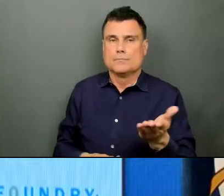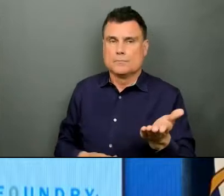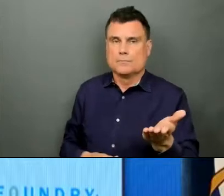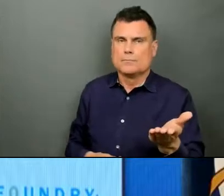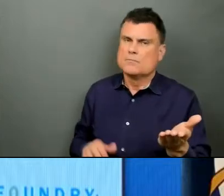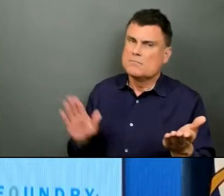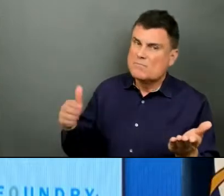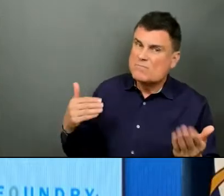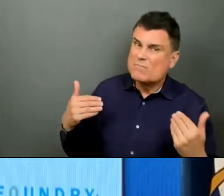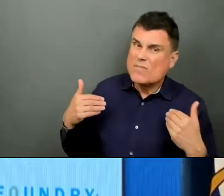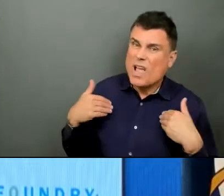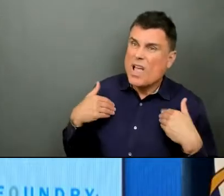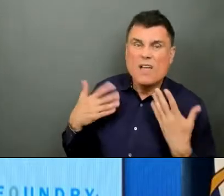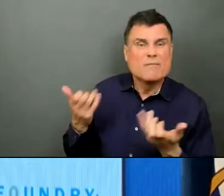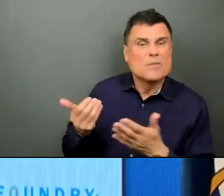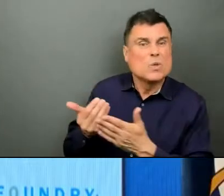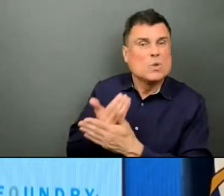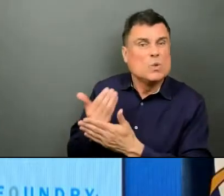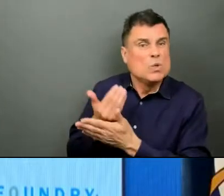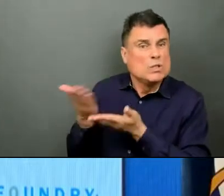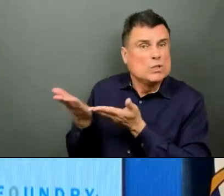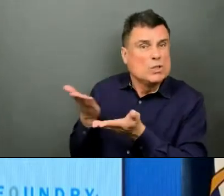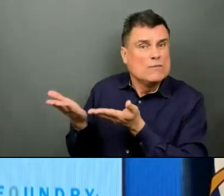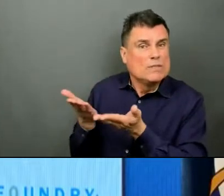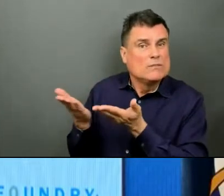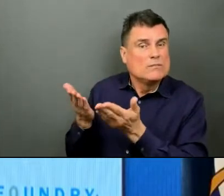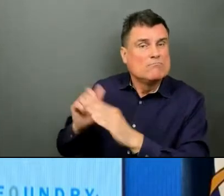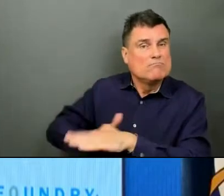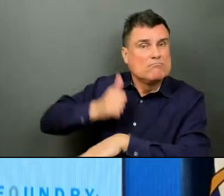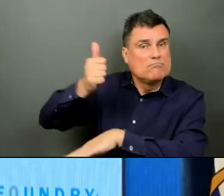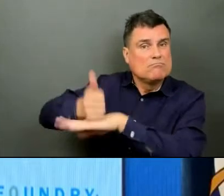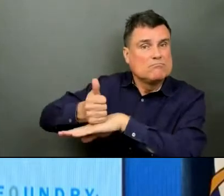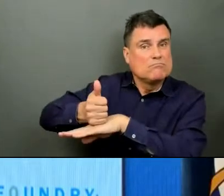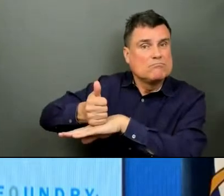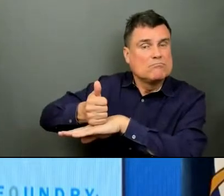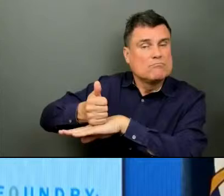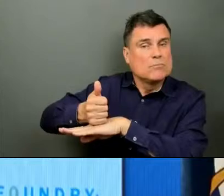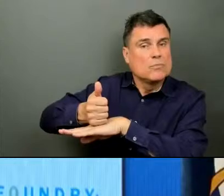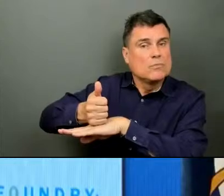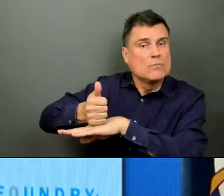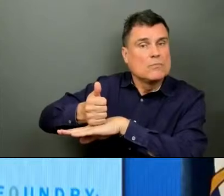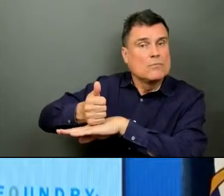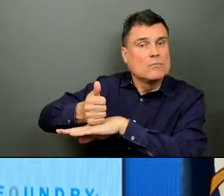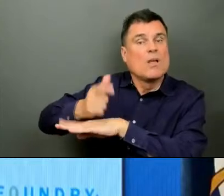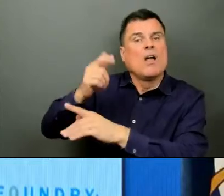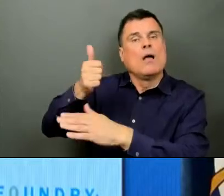BC, or is this basically an app that redirects to existing services?